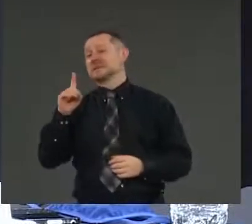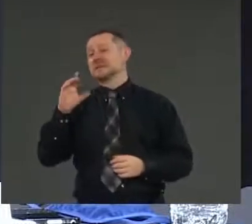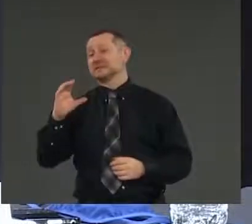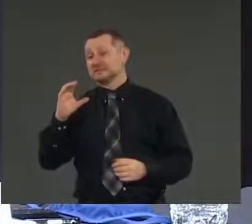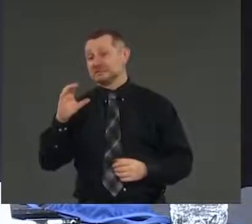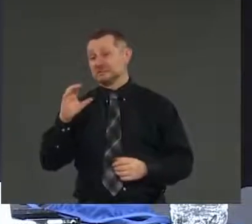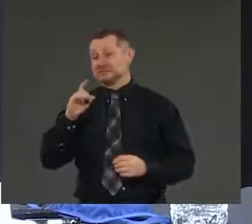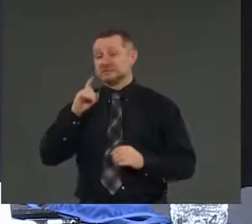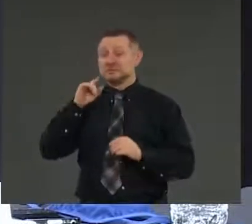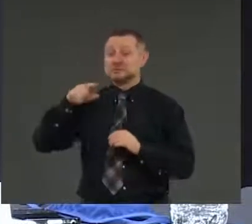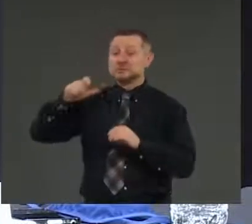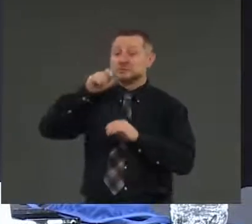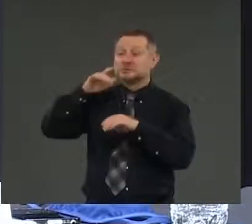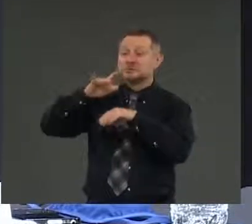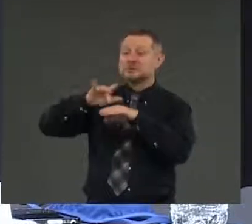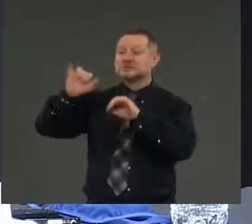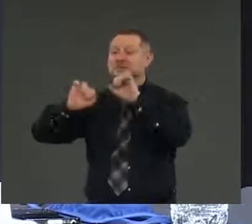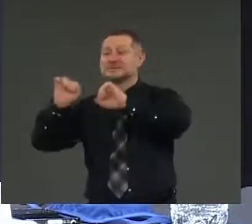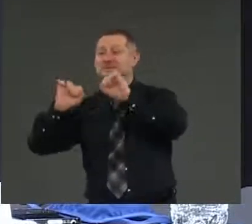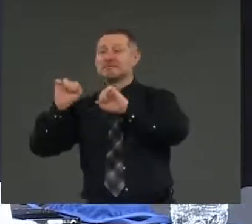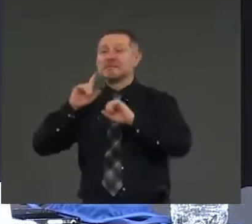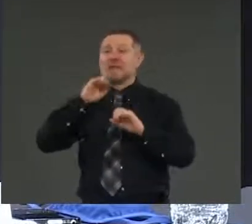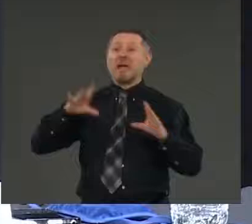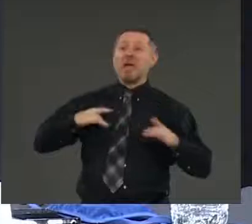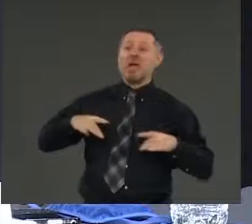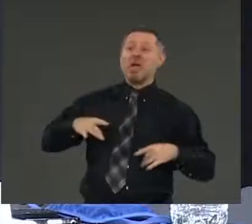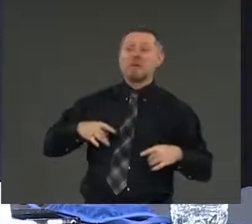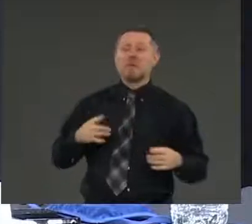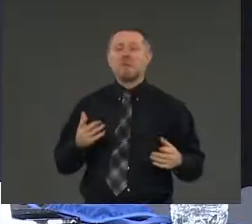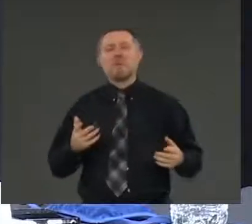with the virus is not a significant